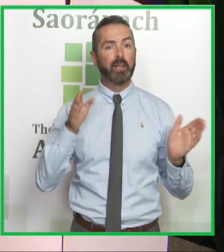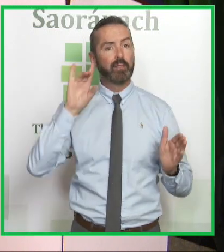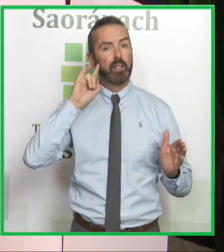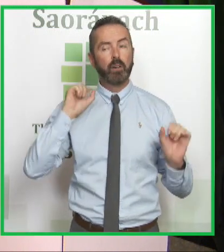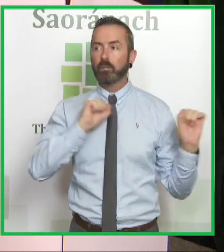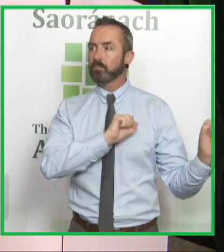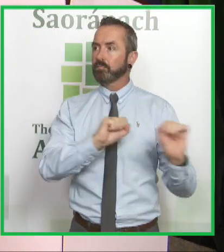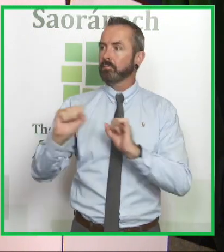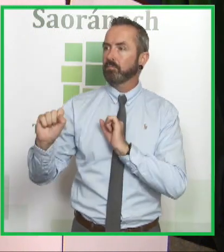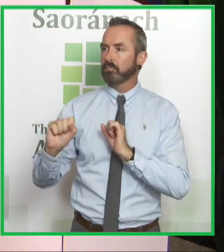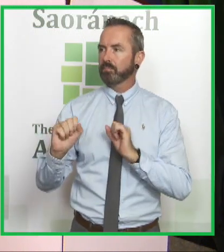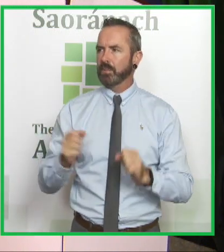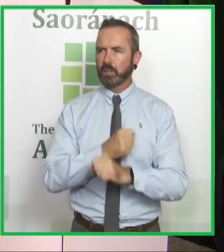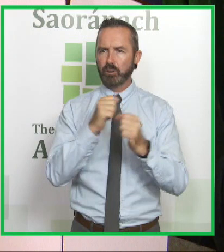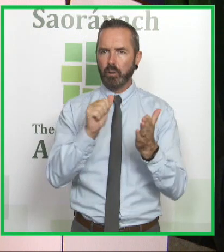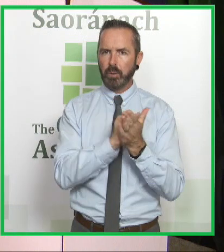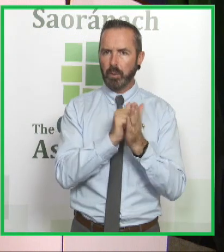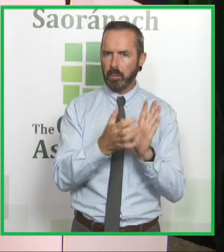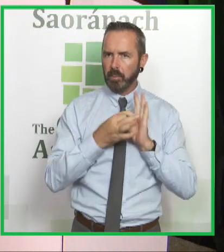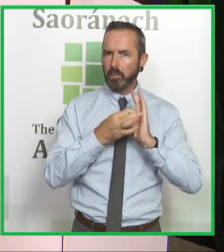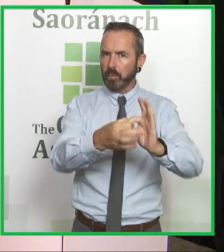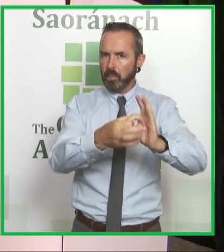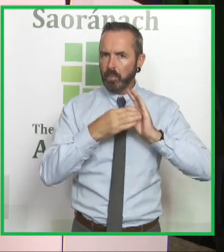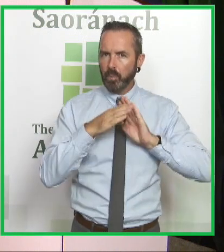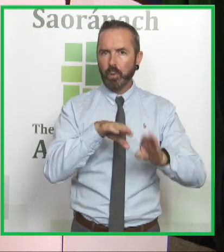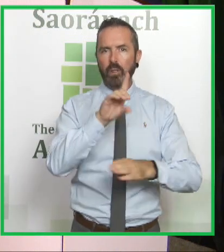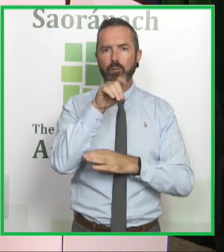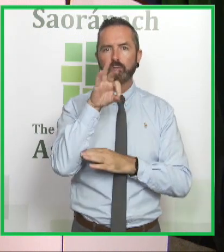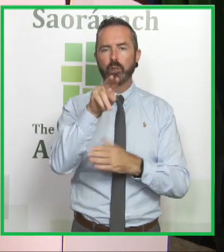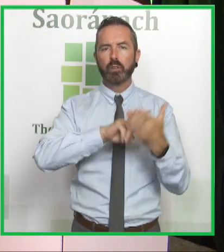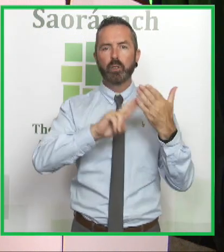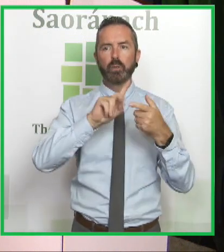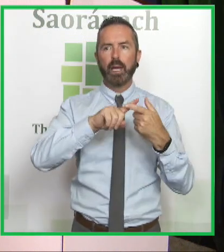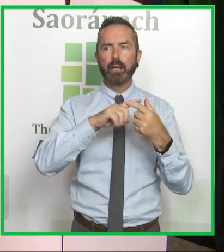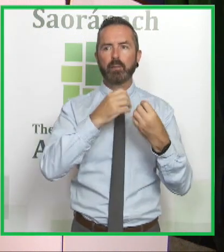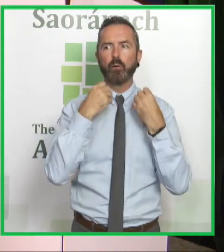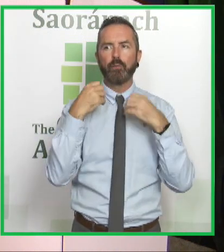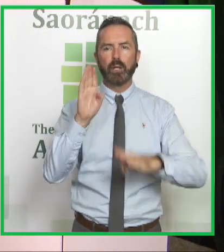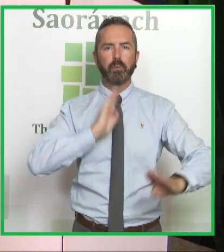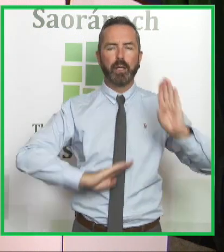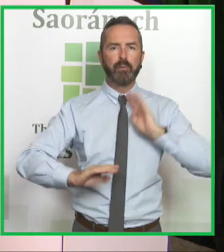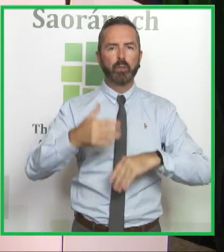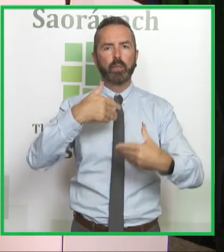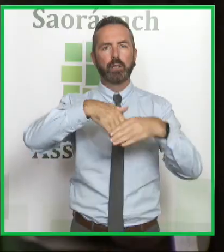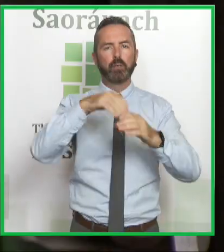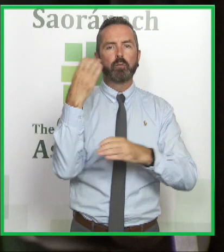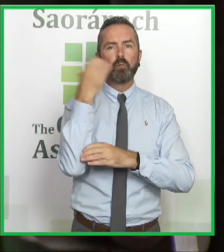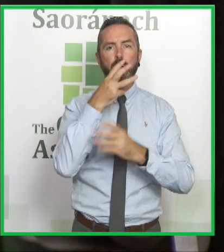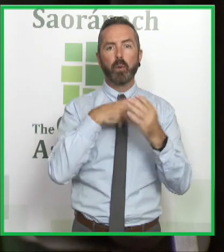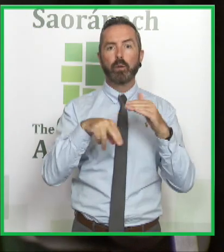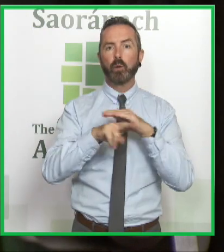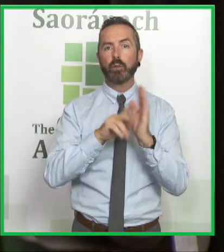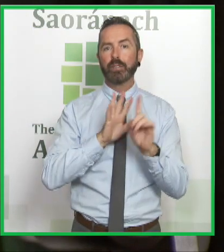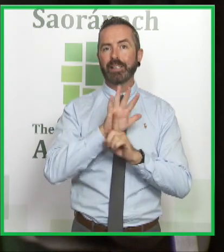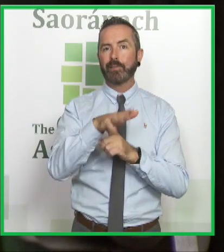your work, there's a well-documented relationship between drug use and offending behaviour, which includes crime committed while under the influence of